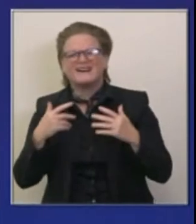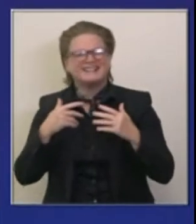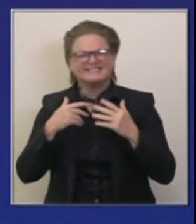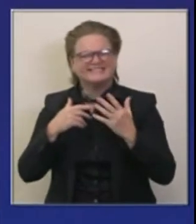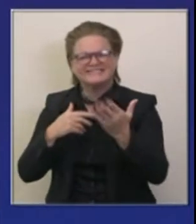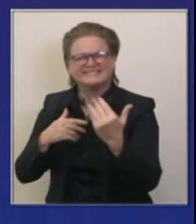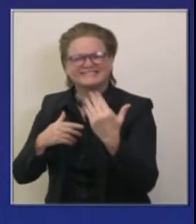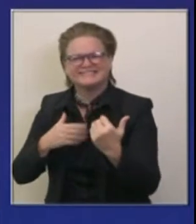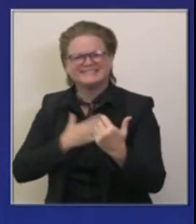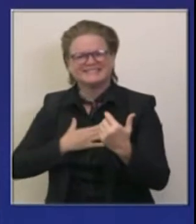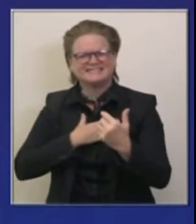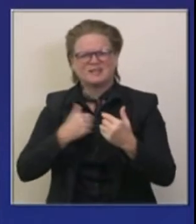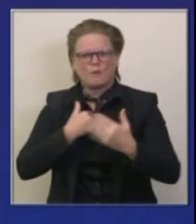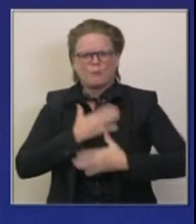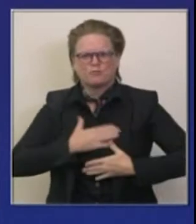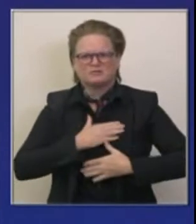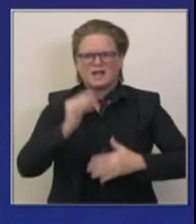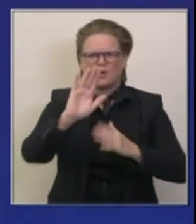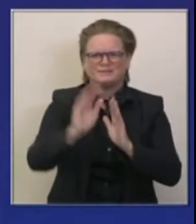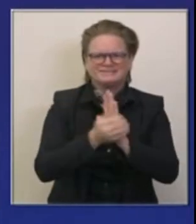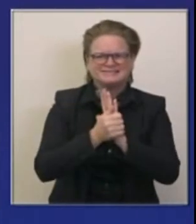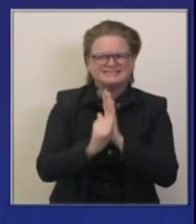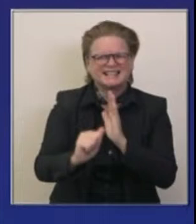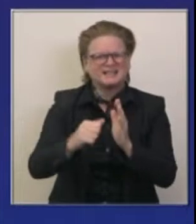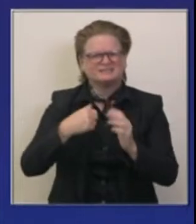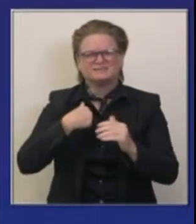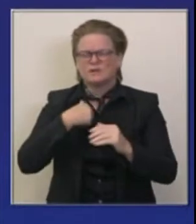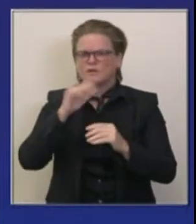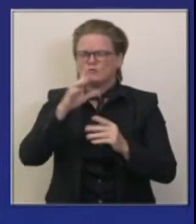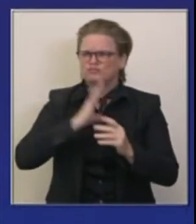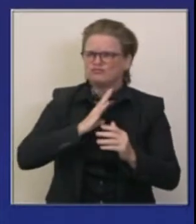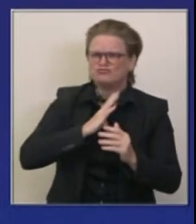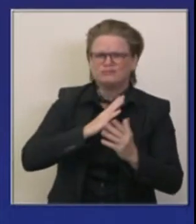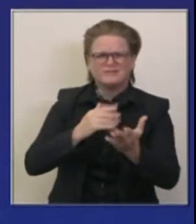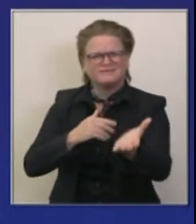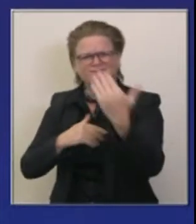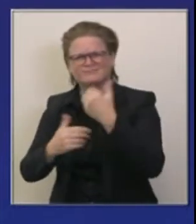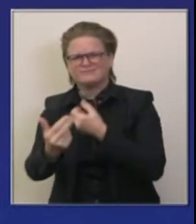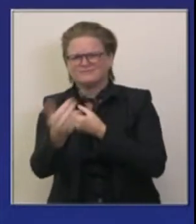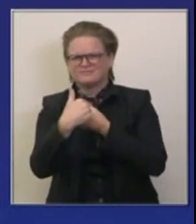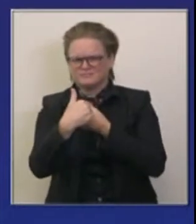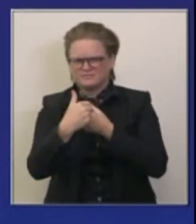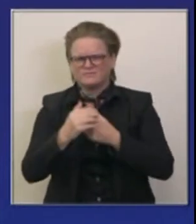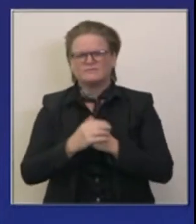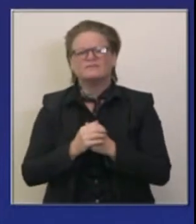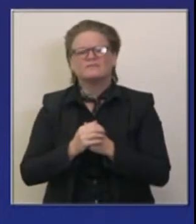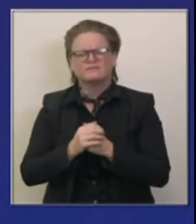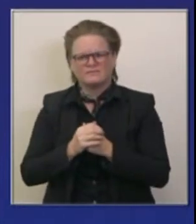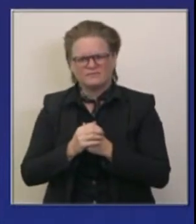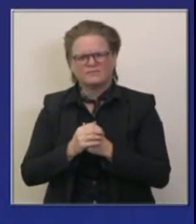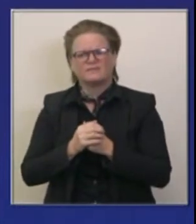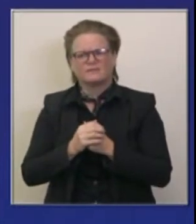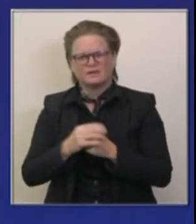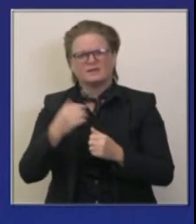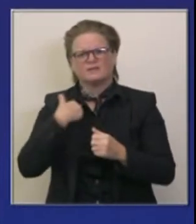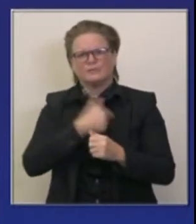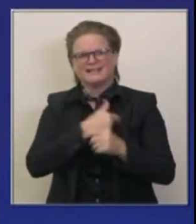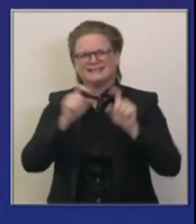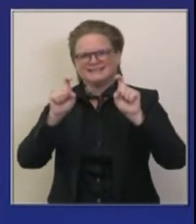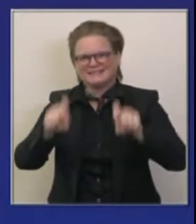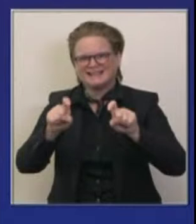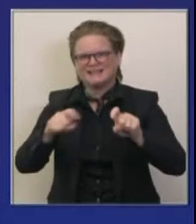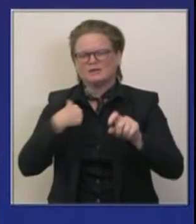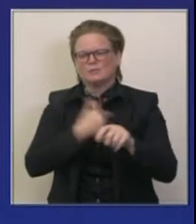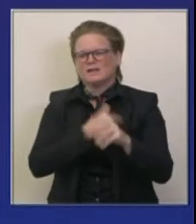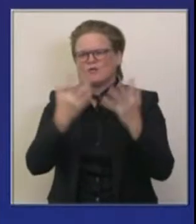capacity that is available. Or rather, they would avail themselves to. We want people to consider joining the Health Corps. Go to